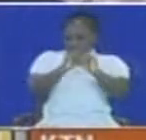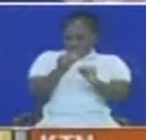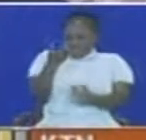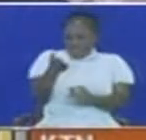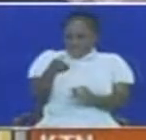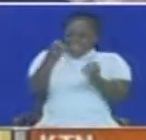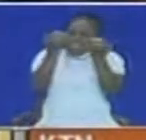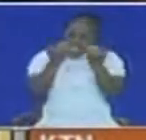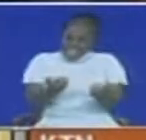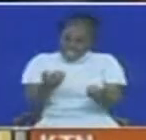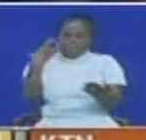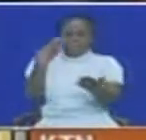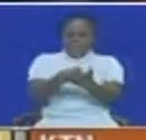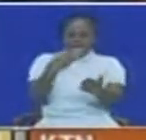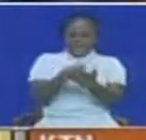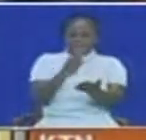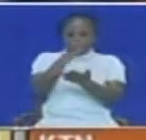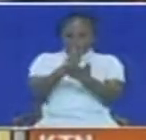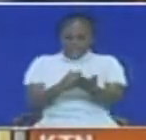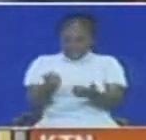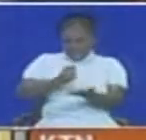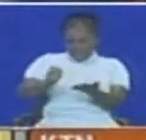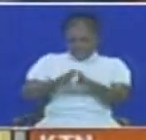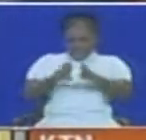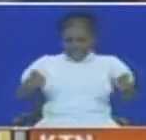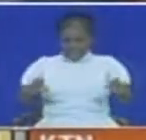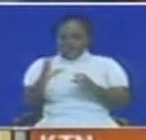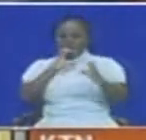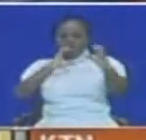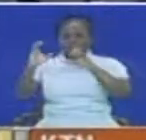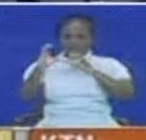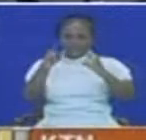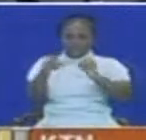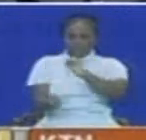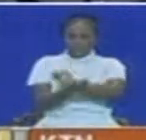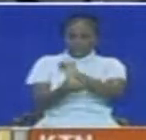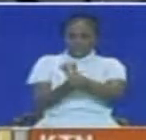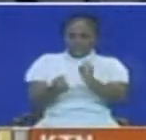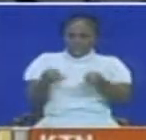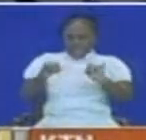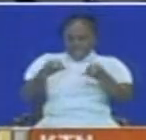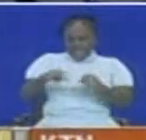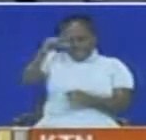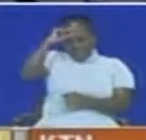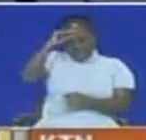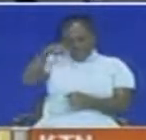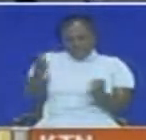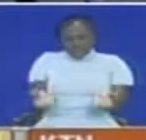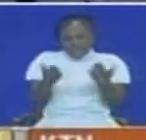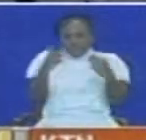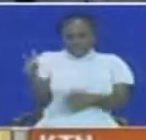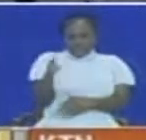also need funding. Huku katibu katika wizara ya mawasiliano akieleza juhudi za serikali za kuimarisha sekta